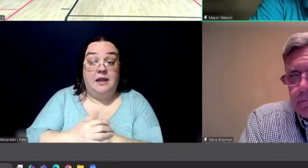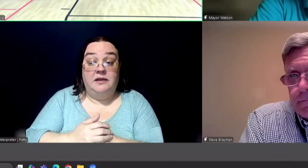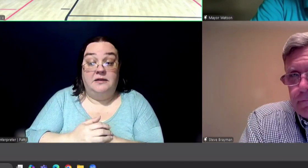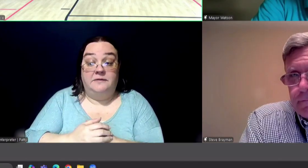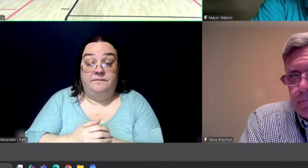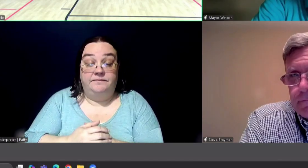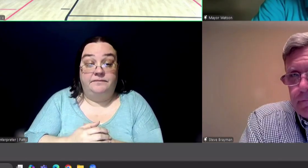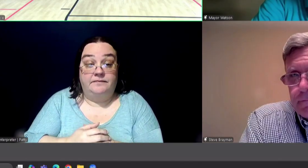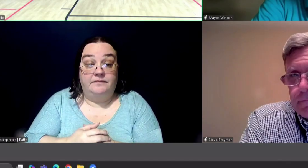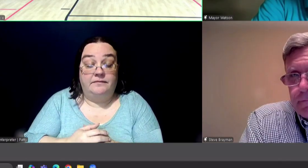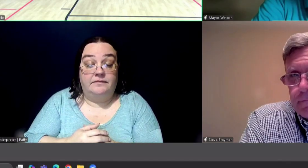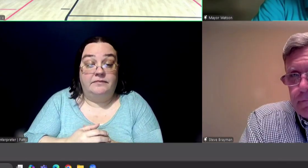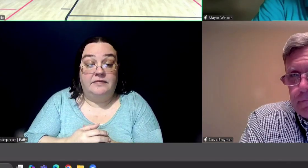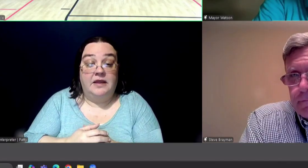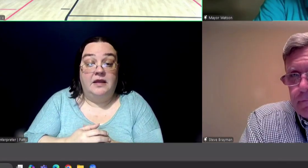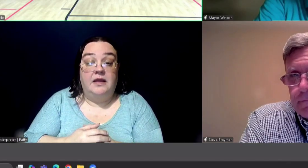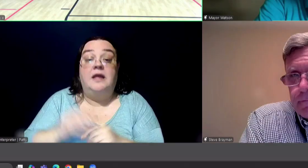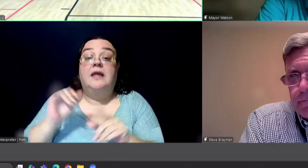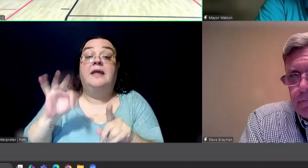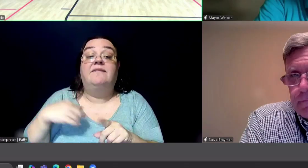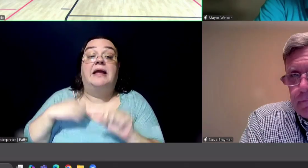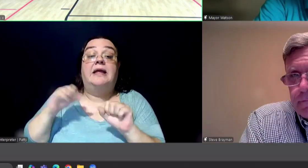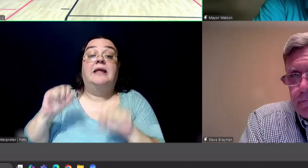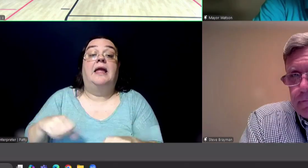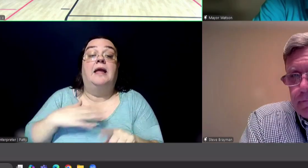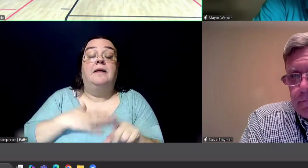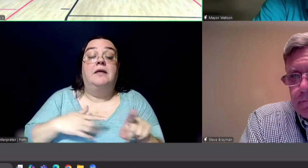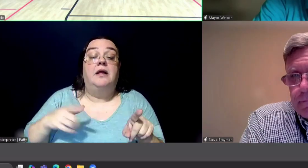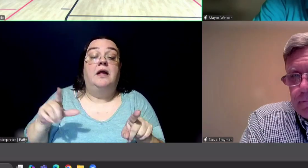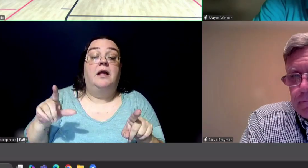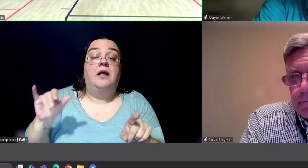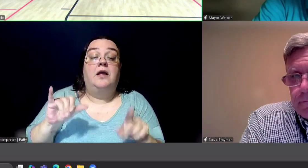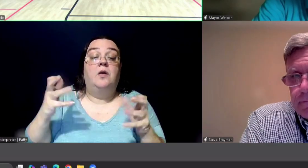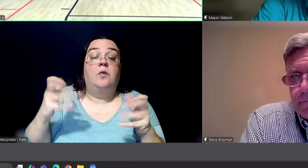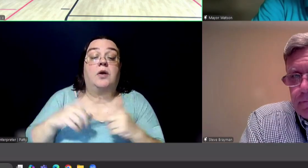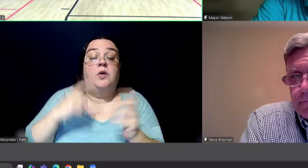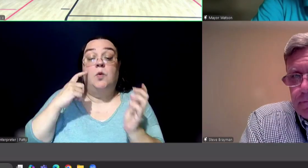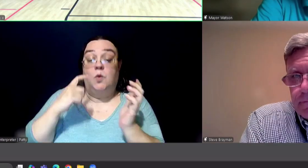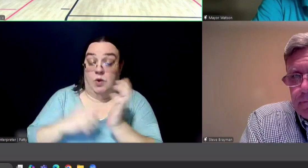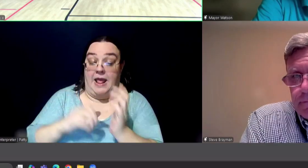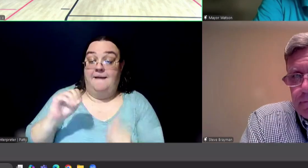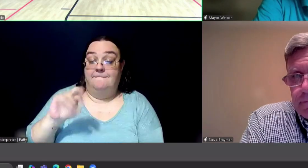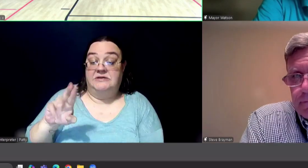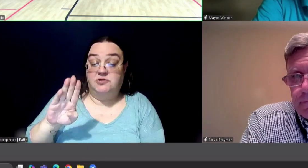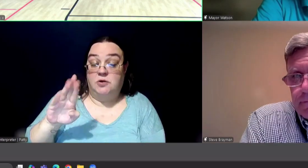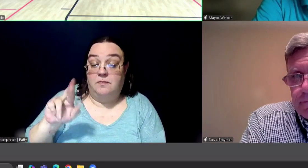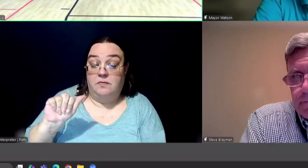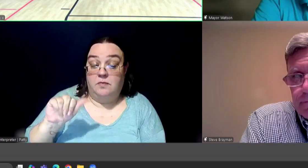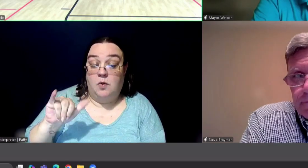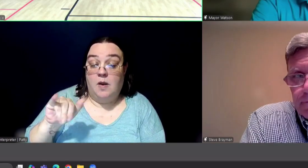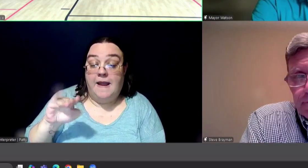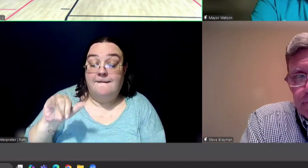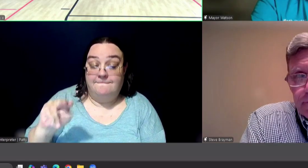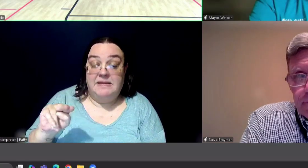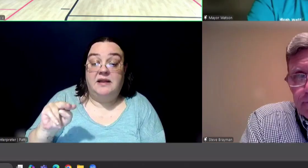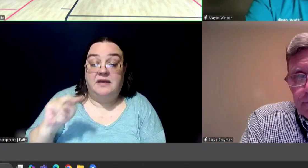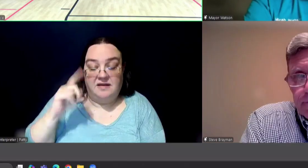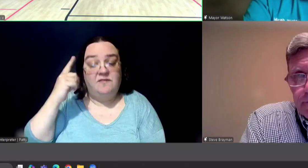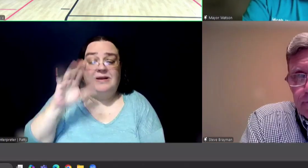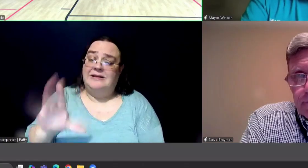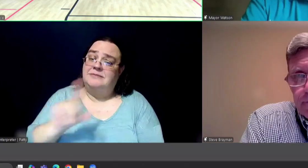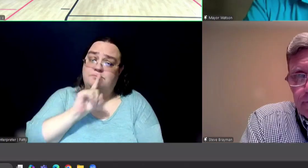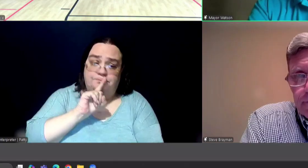Mayor, if I can. Yes. I also want to acknowledge Mr. Bremen for, his dedication to